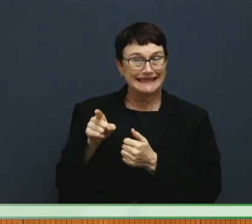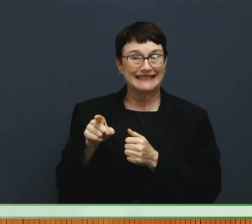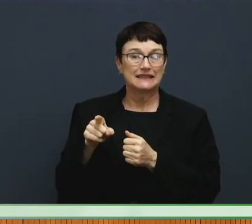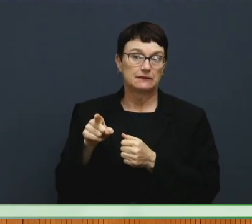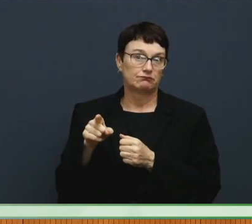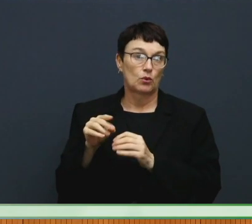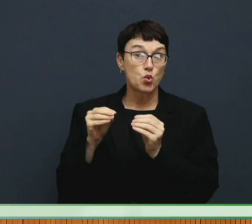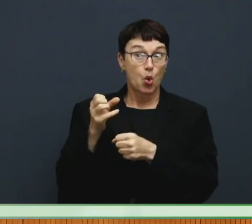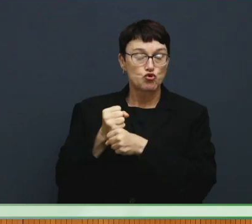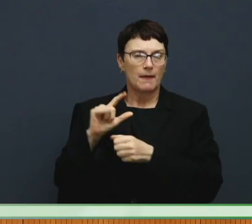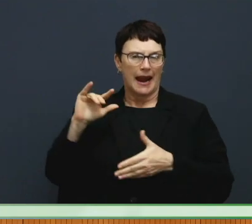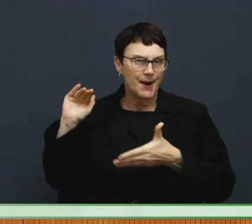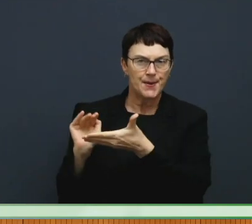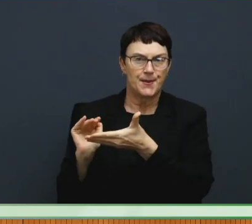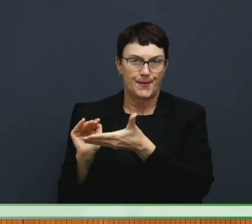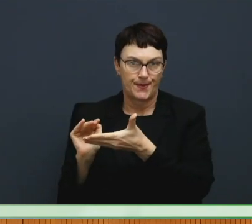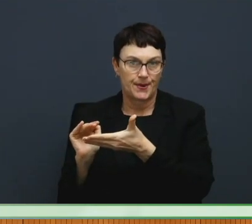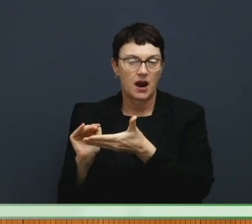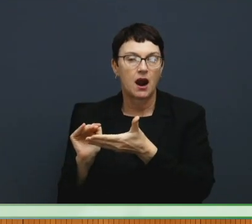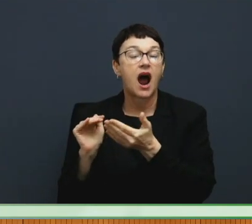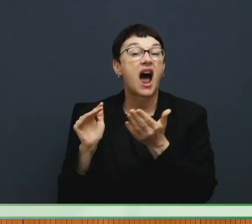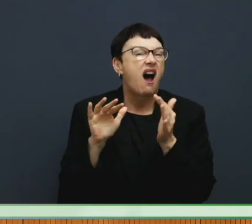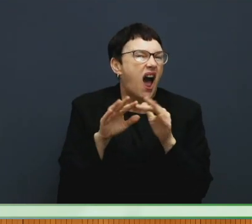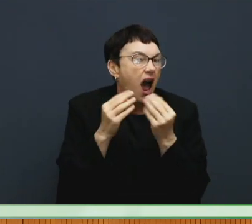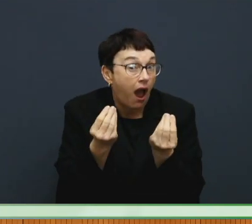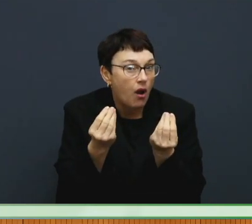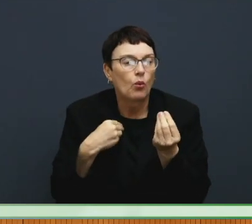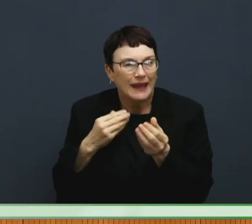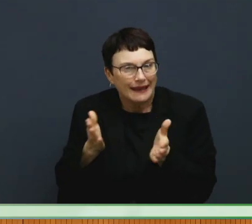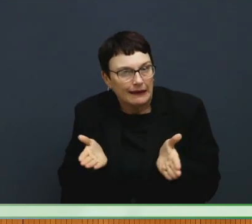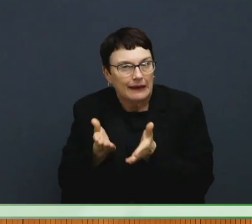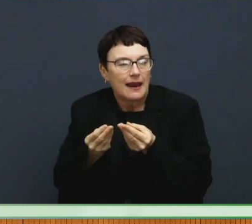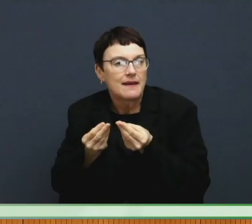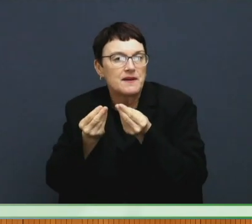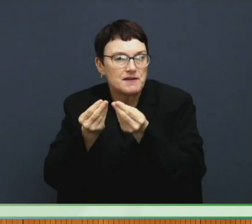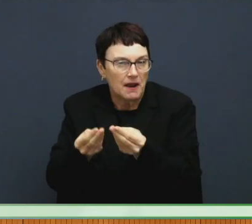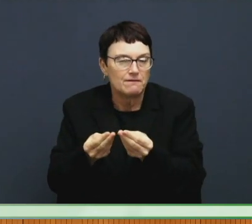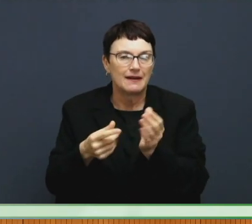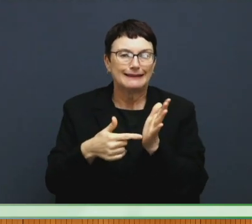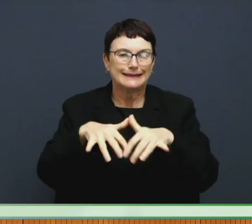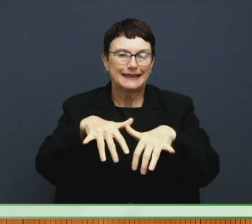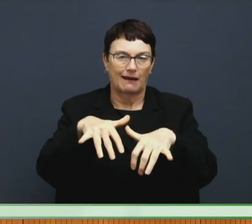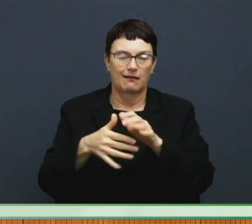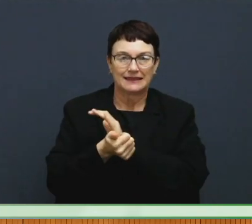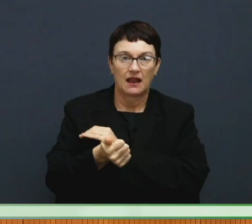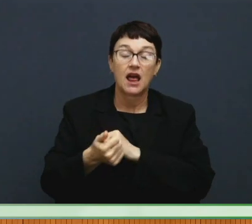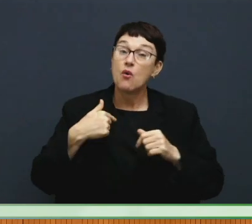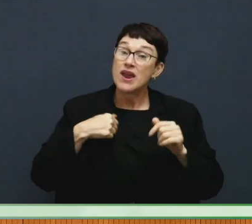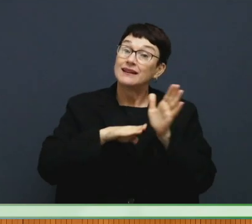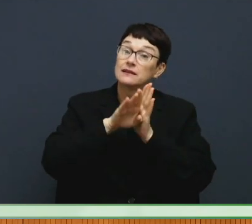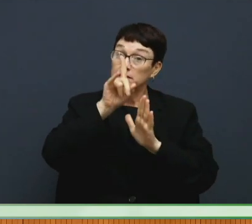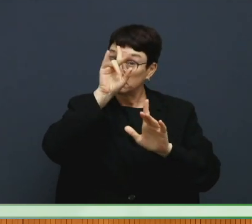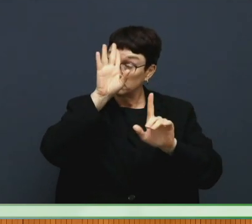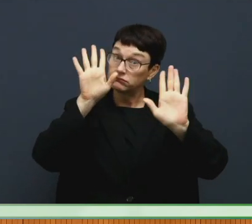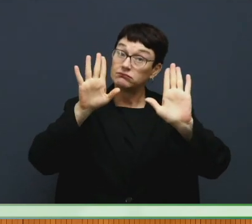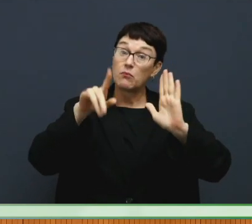with that in mind, we launched the Deaf Developer Program. The Deaf Developer Program is an 8-month